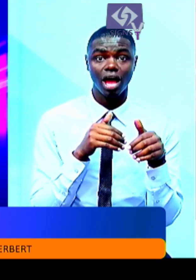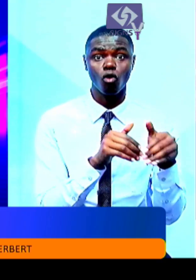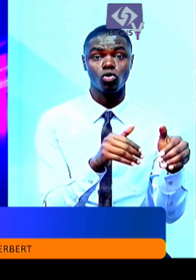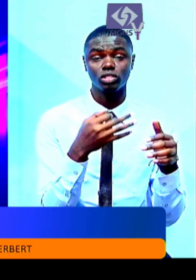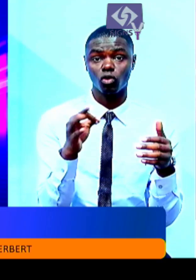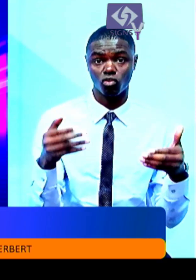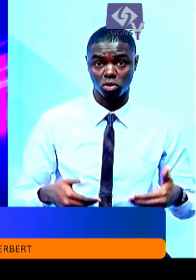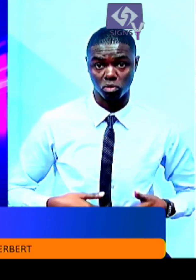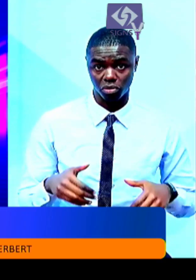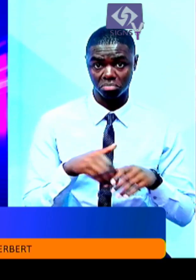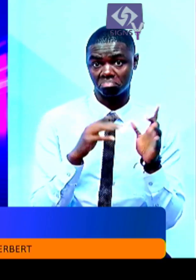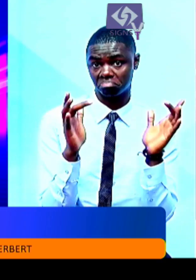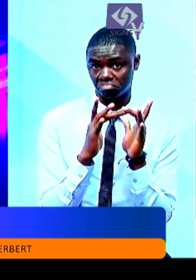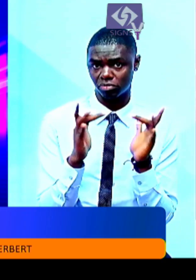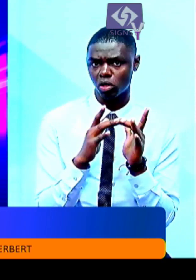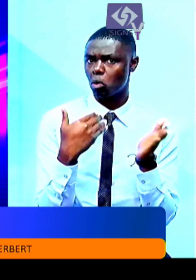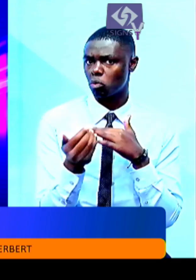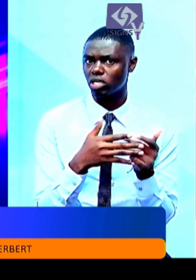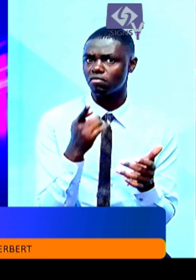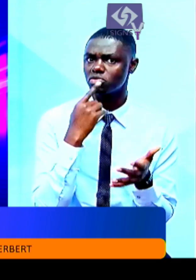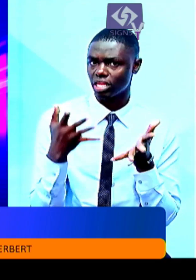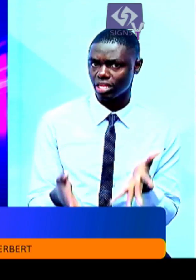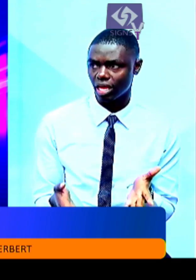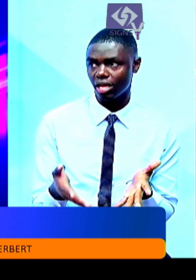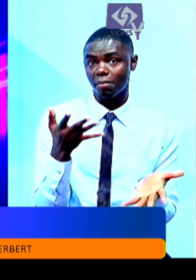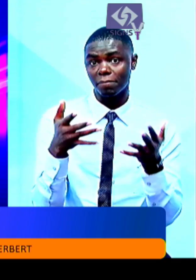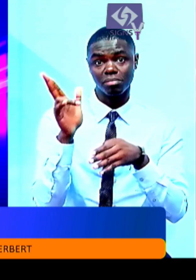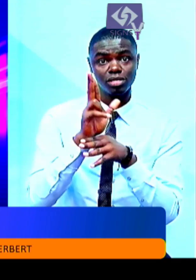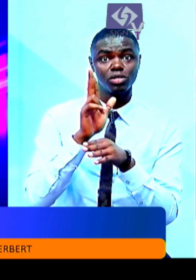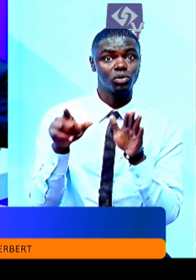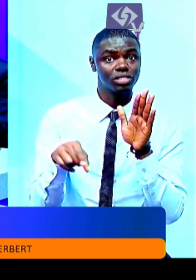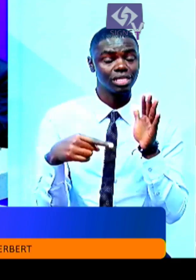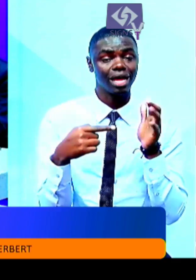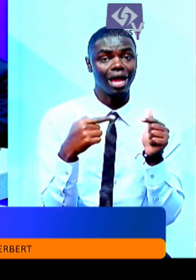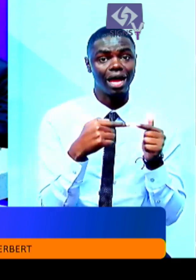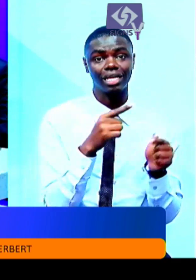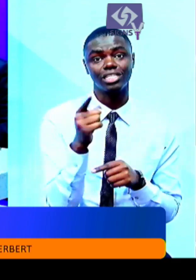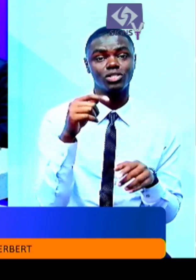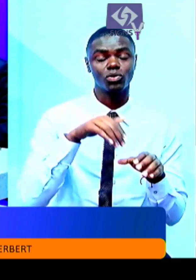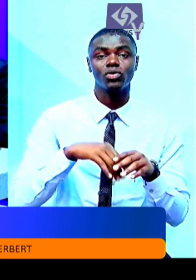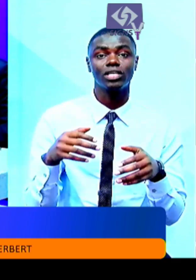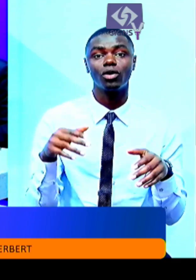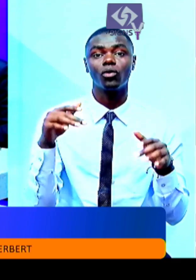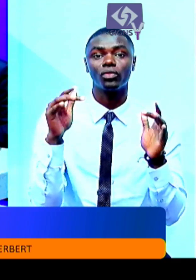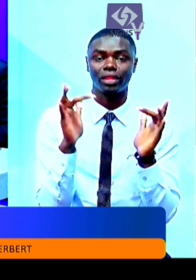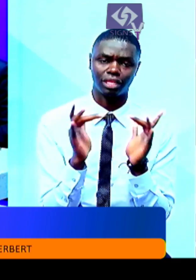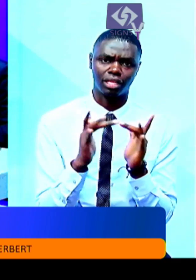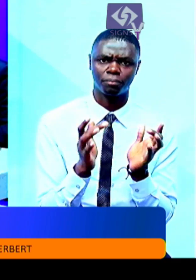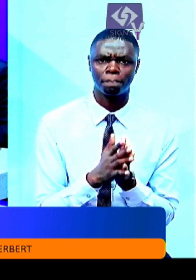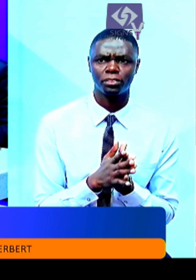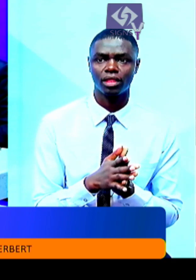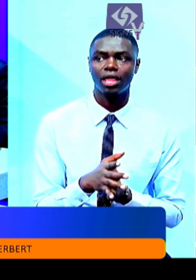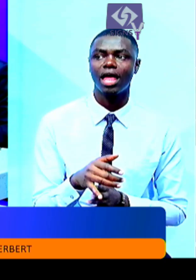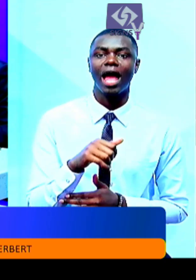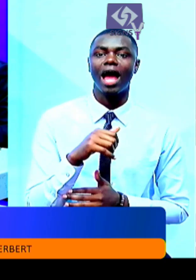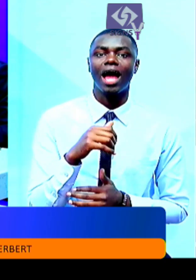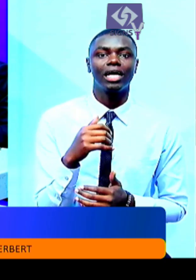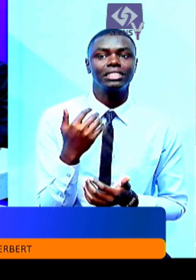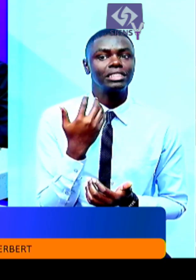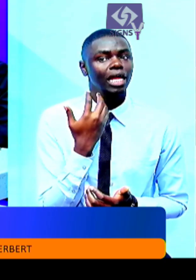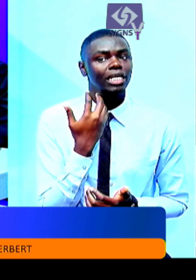young people on the internet. Yeah. So whatever you say here might be used against you on the streets of the internet. I don't have to talk because of